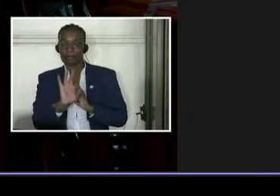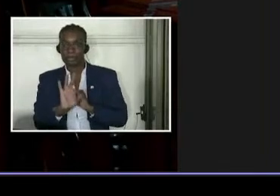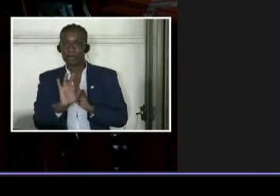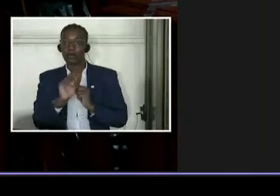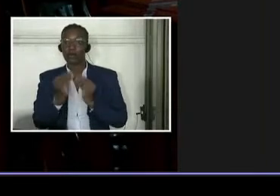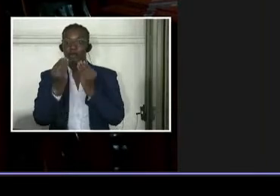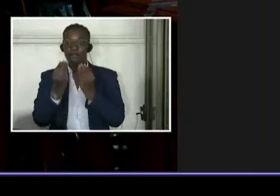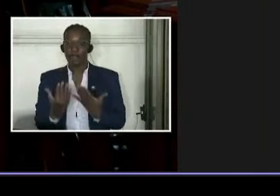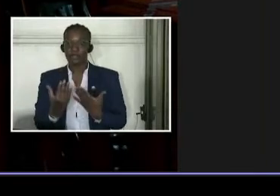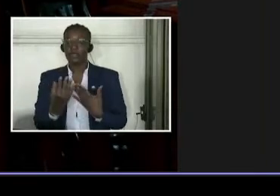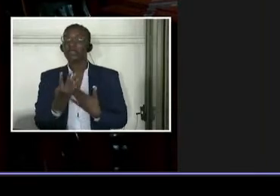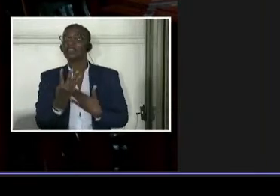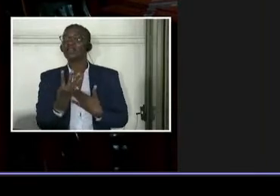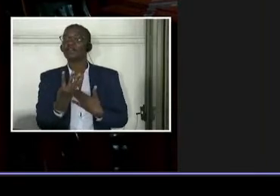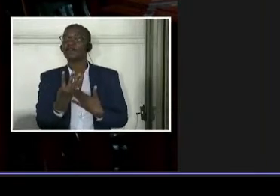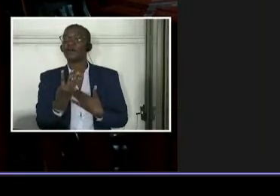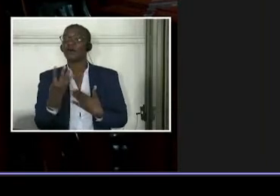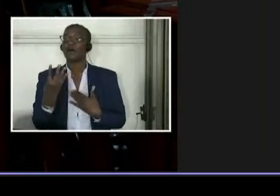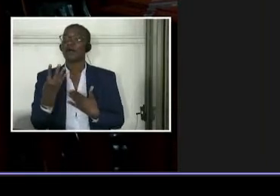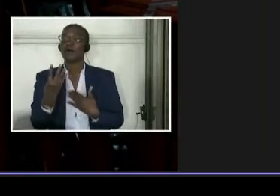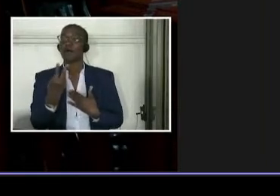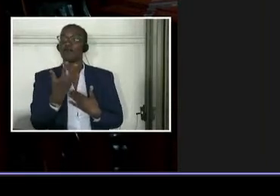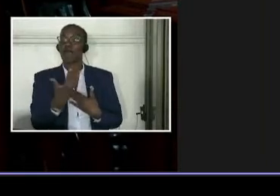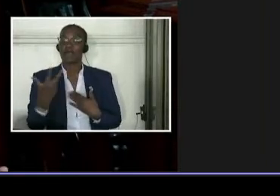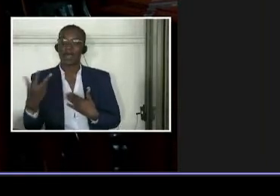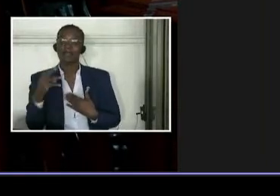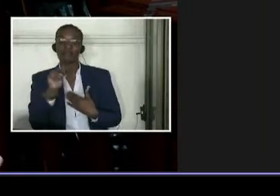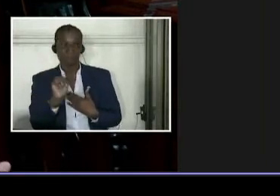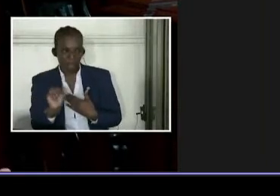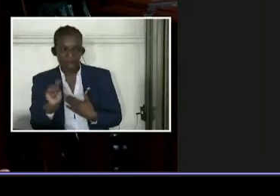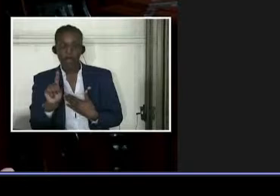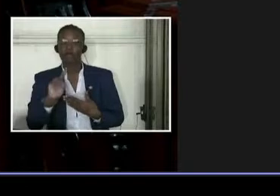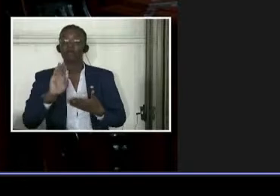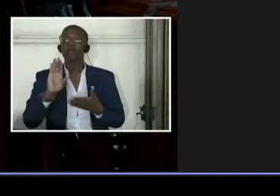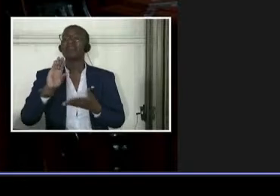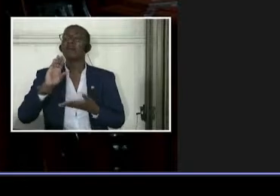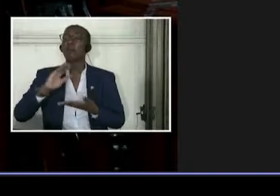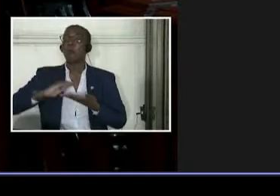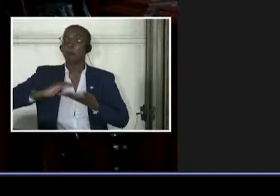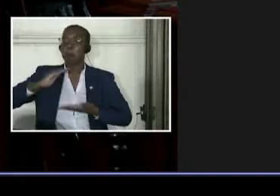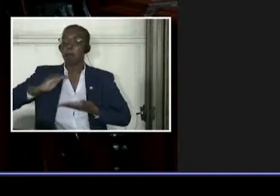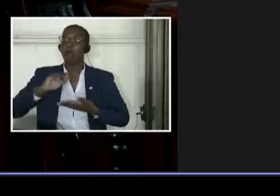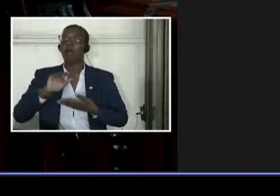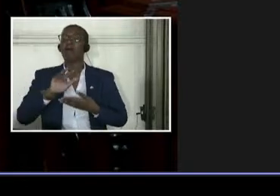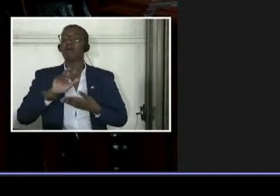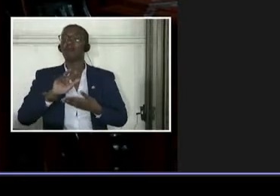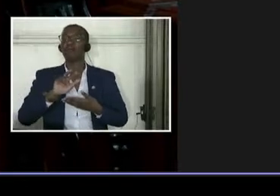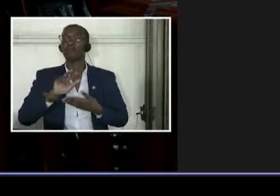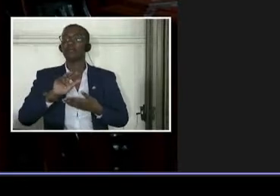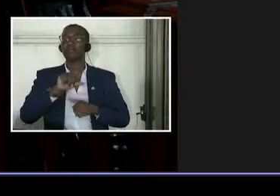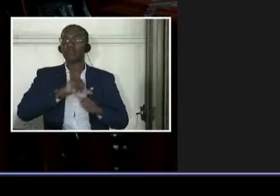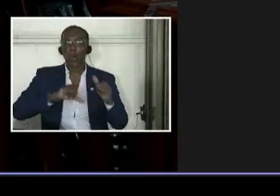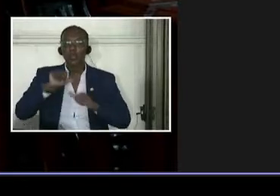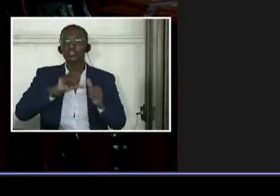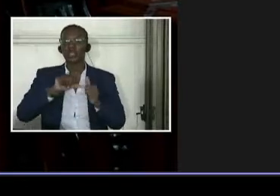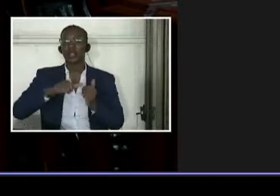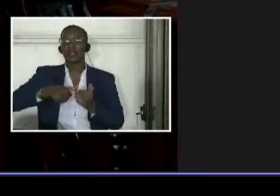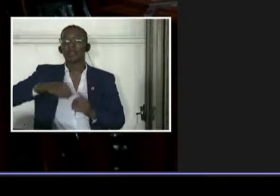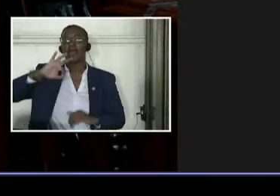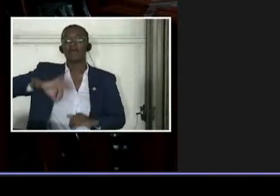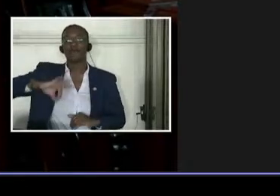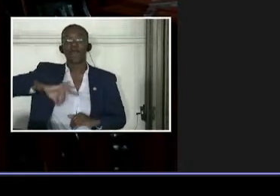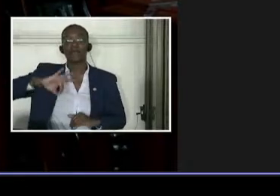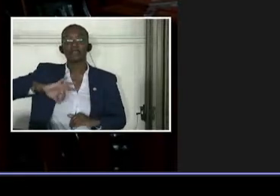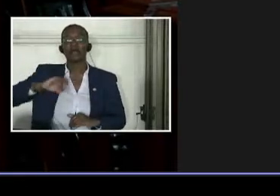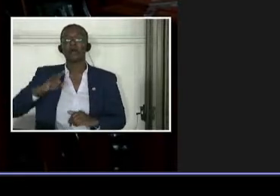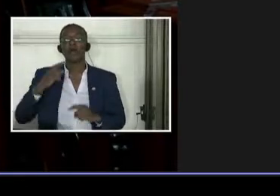On financials, it's 488 million. Incremental, it's 1.267 billion. On social and rentals, it's 249